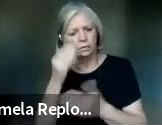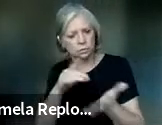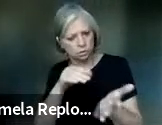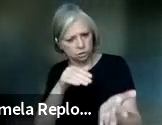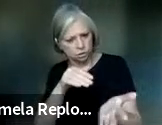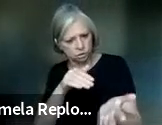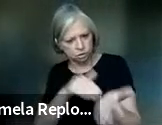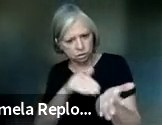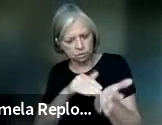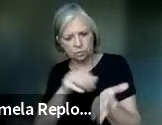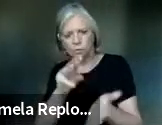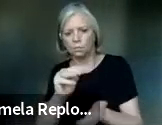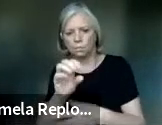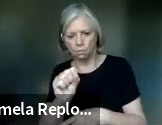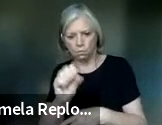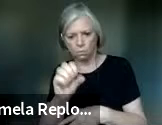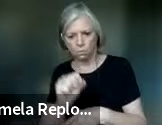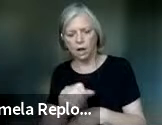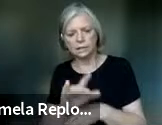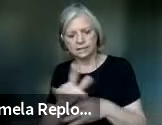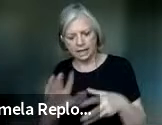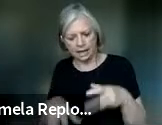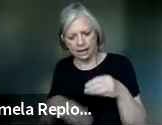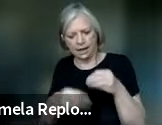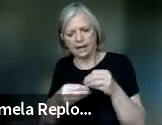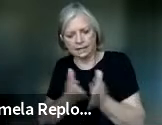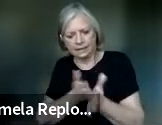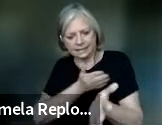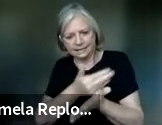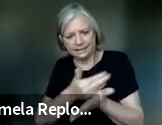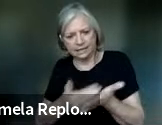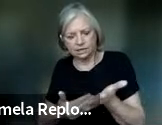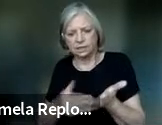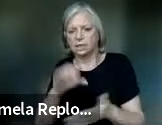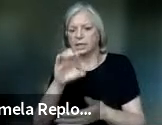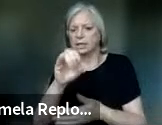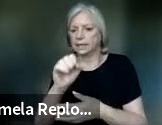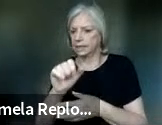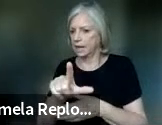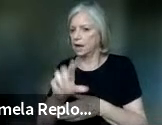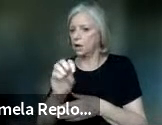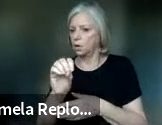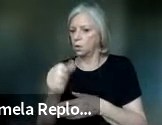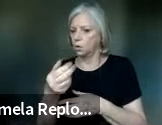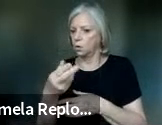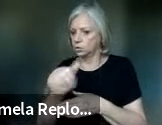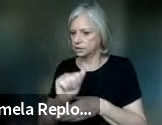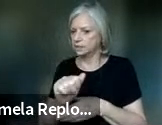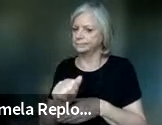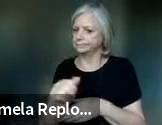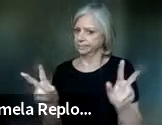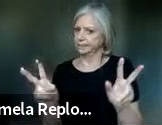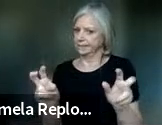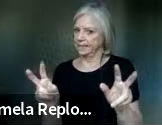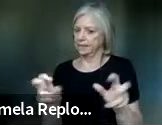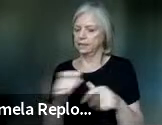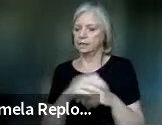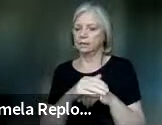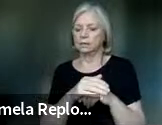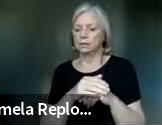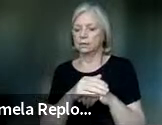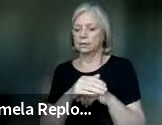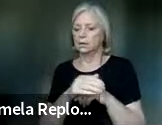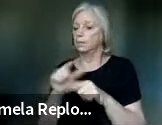the section I was going to put in as well in terms of what Cal OSHA state. So they are